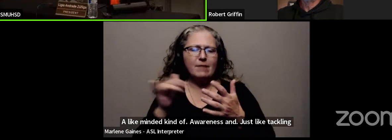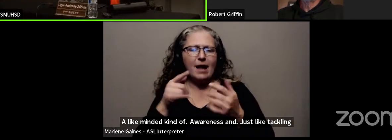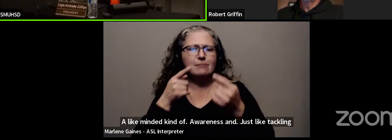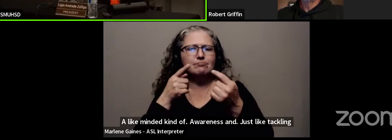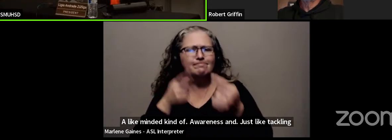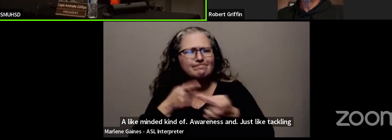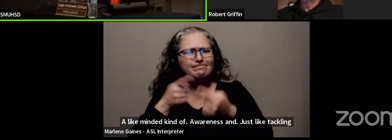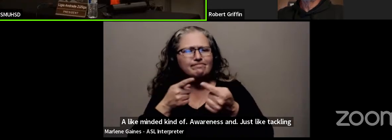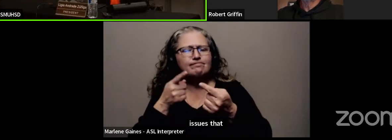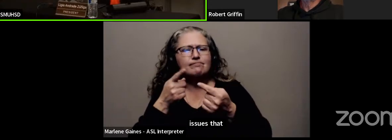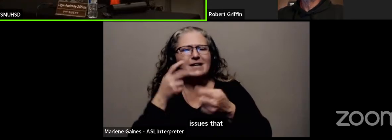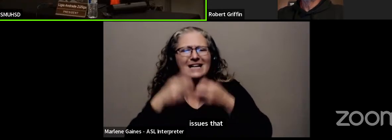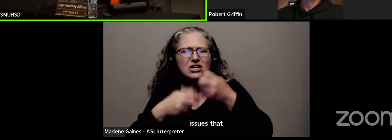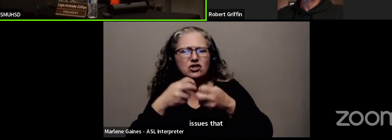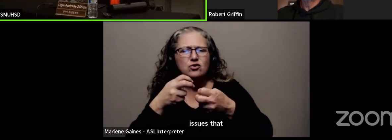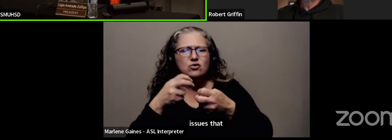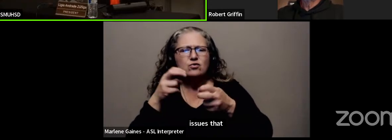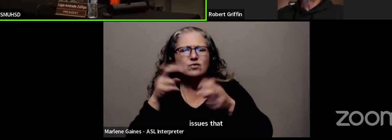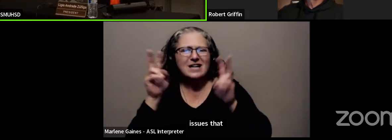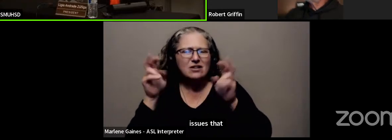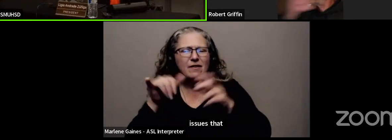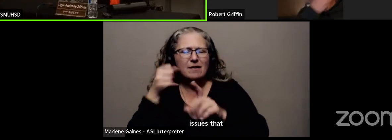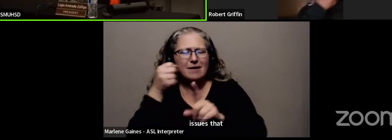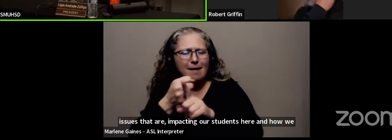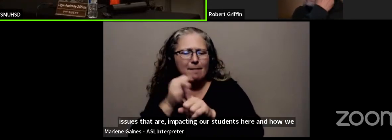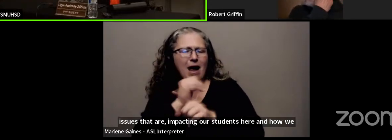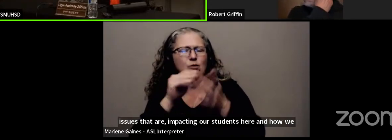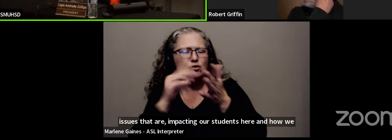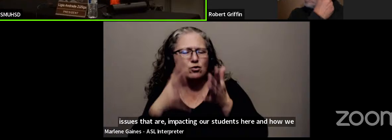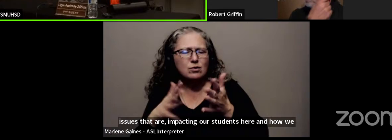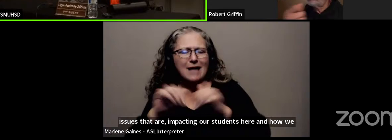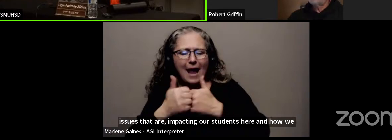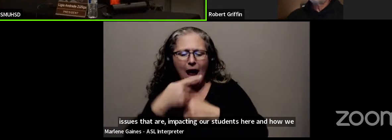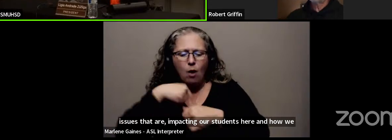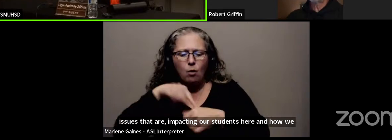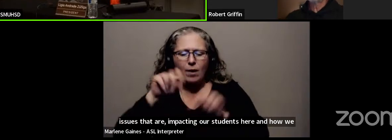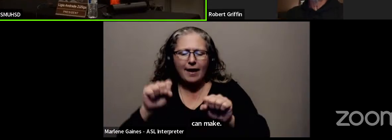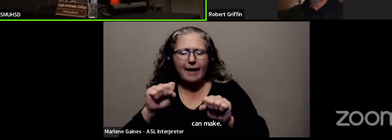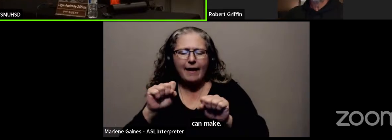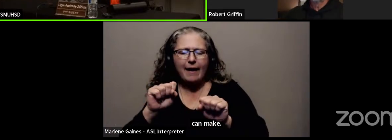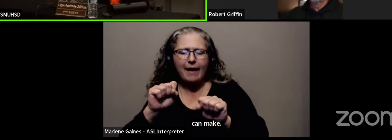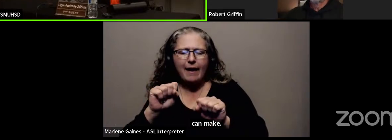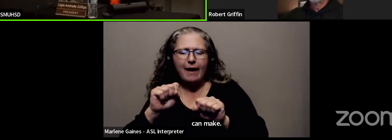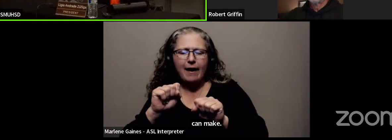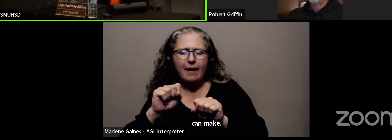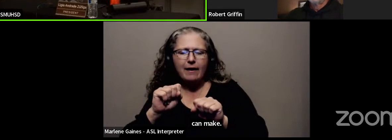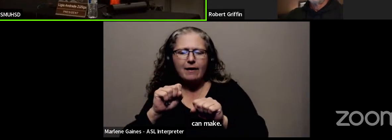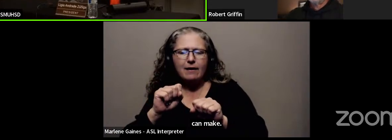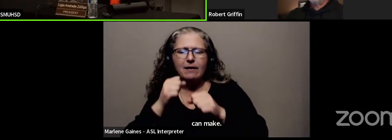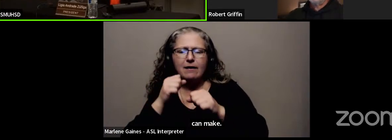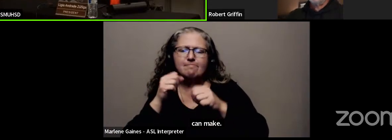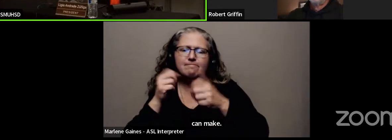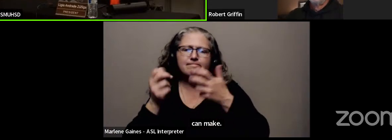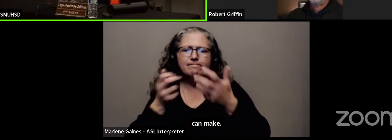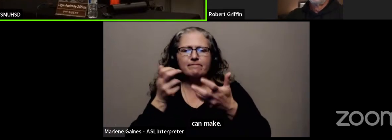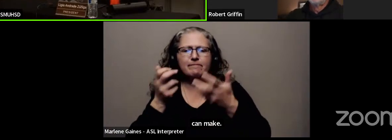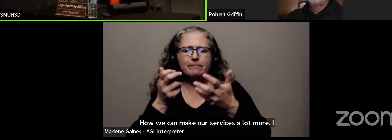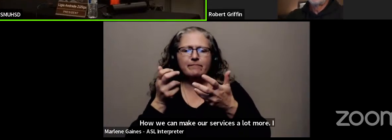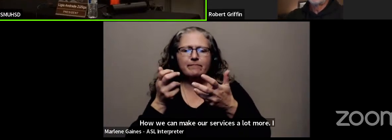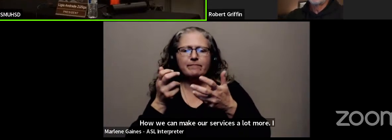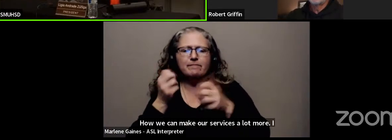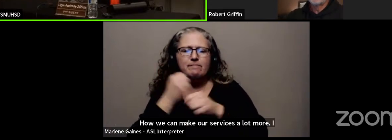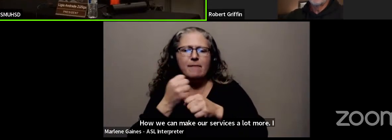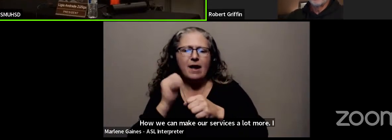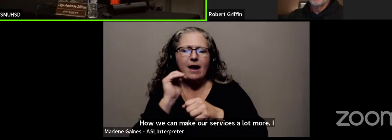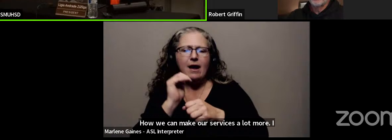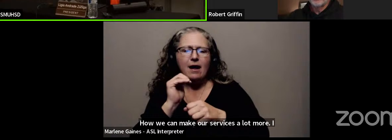impacting our students here, and how we can make our services a lot more, I guess, a lot